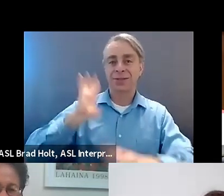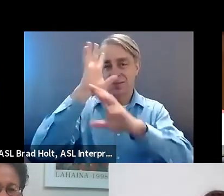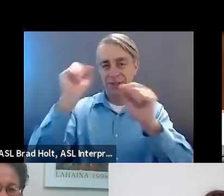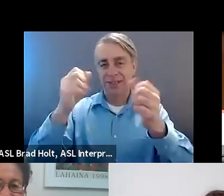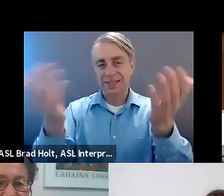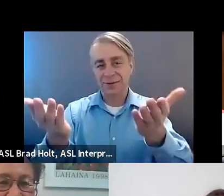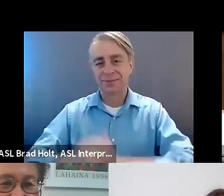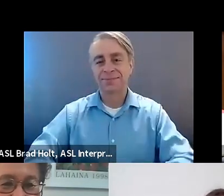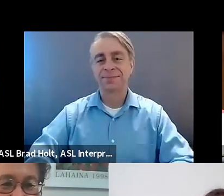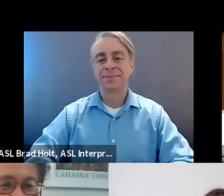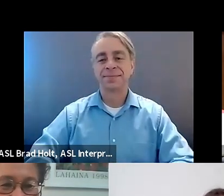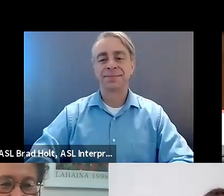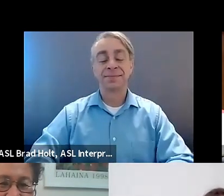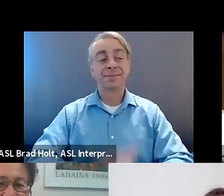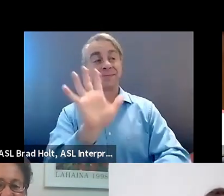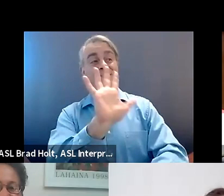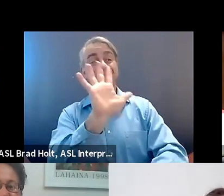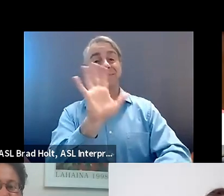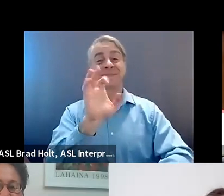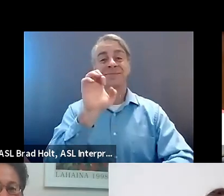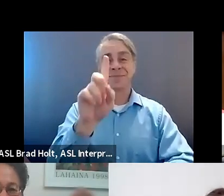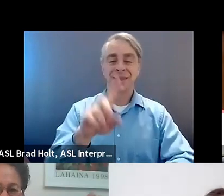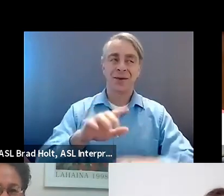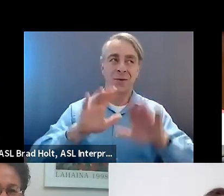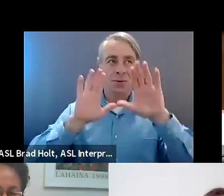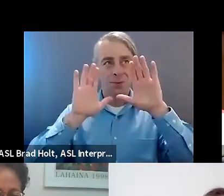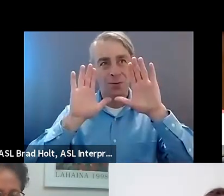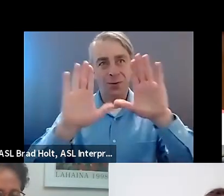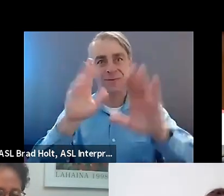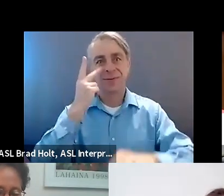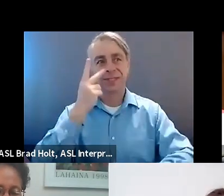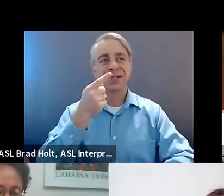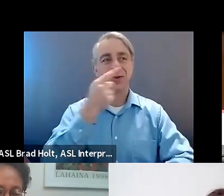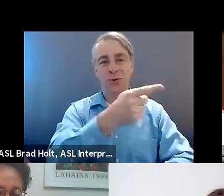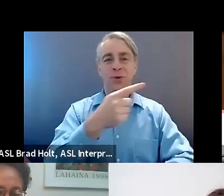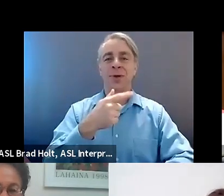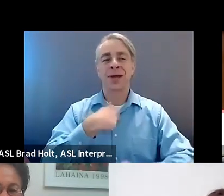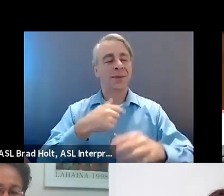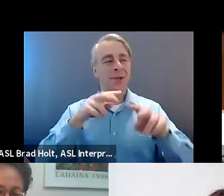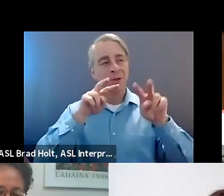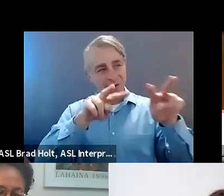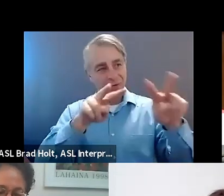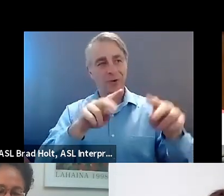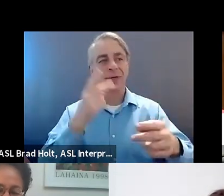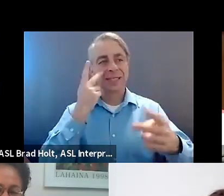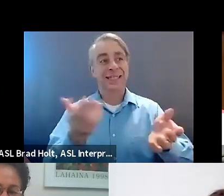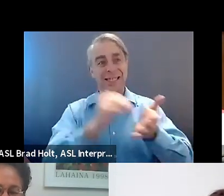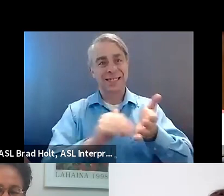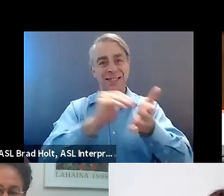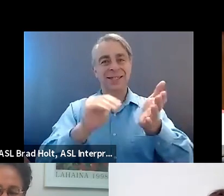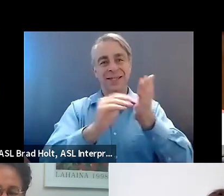Ed, it is so great to see you. I'm looking forward to many more occasions this year, and I want to welcome you to the group of